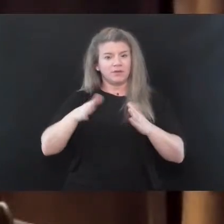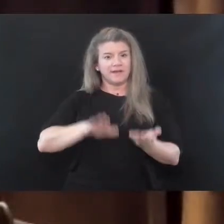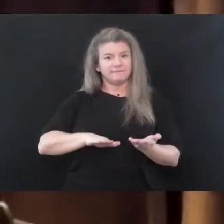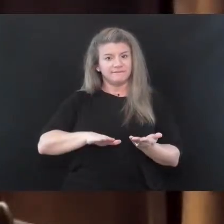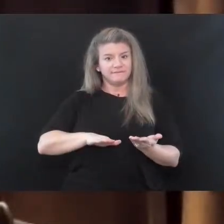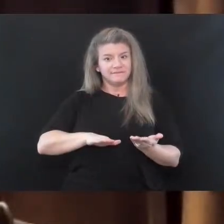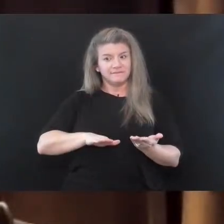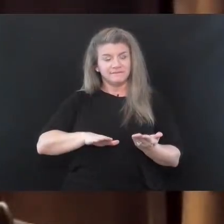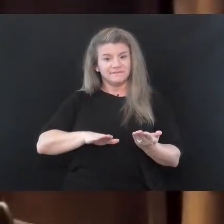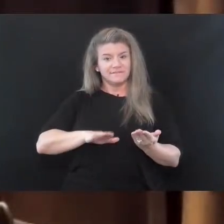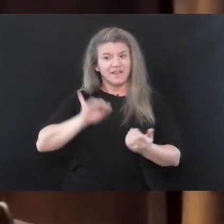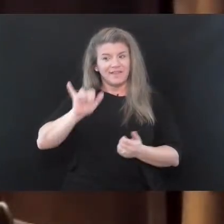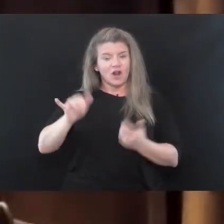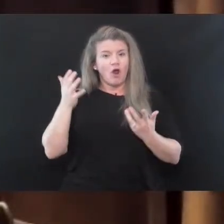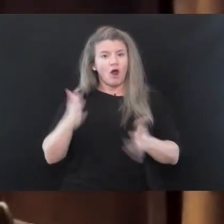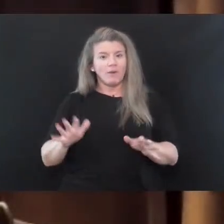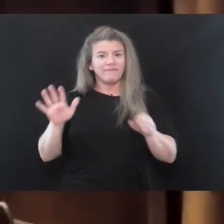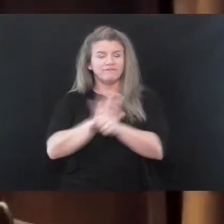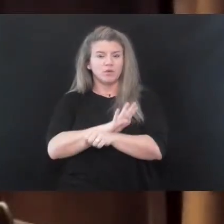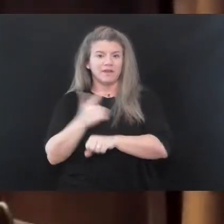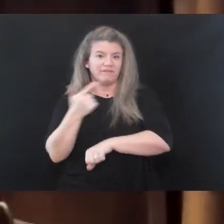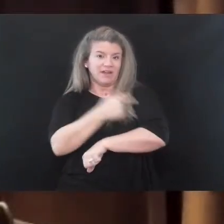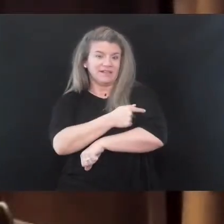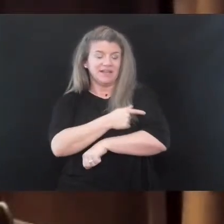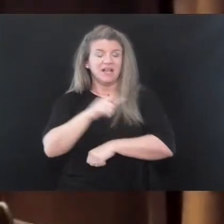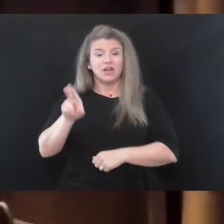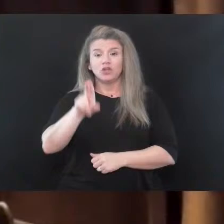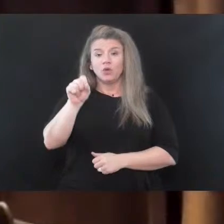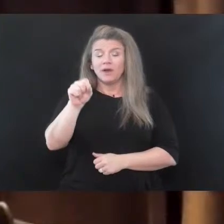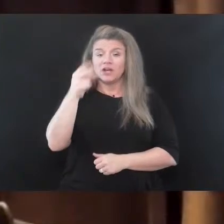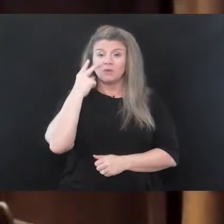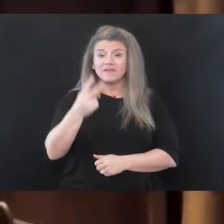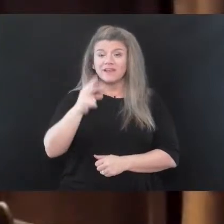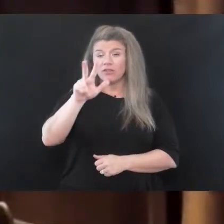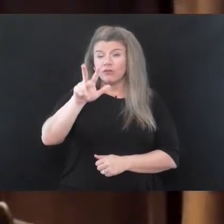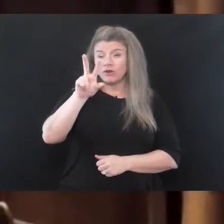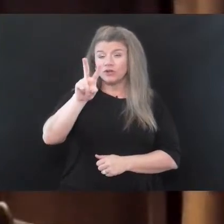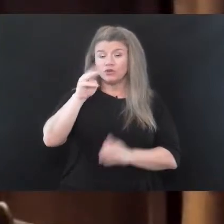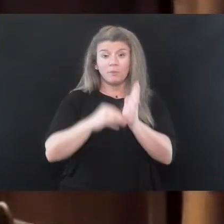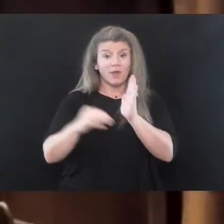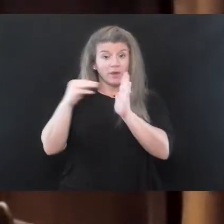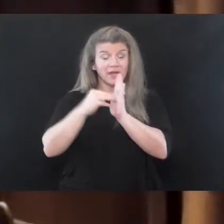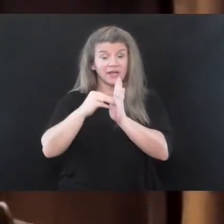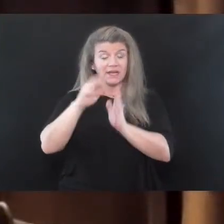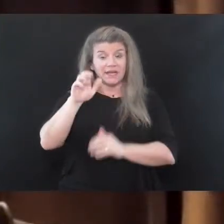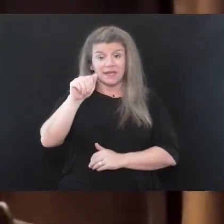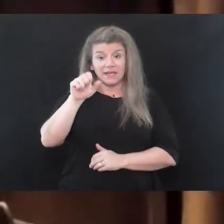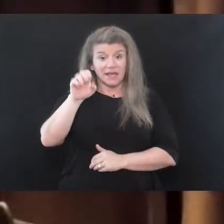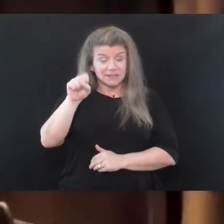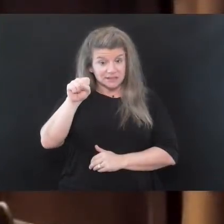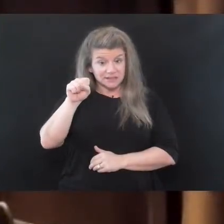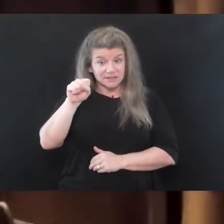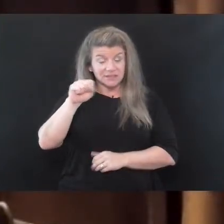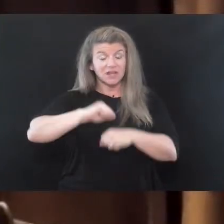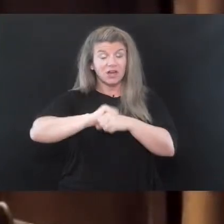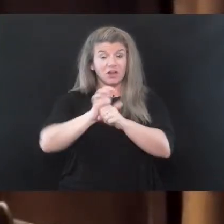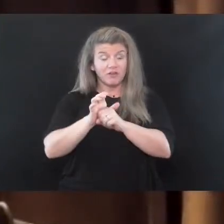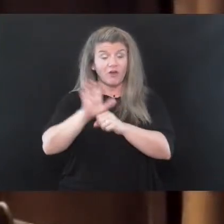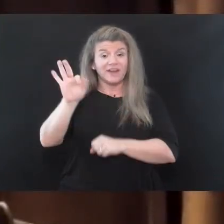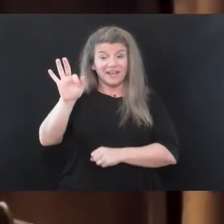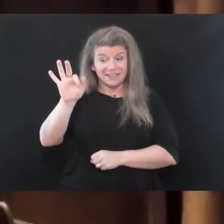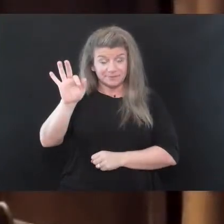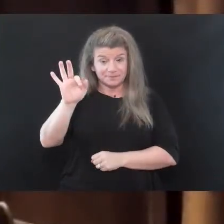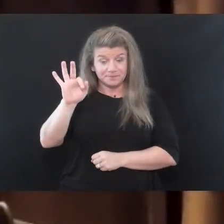been fully vaccinated. And in the US, we've seen 32 million cases of